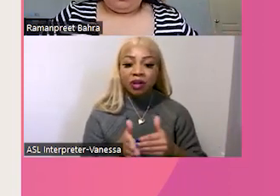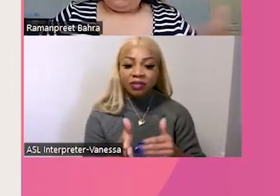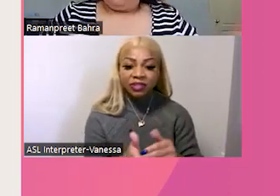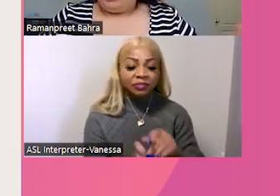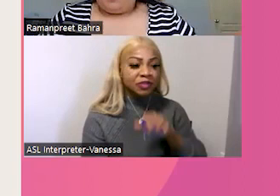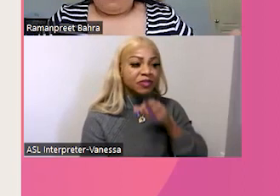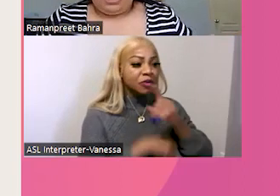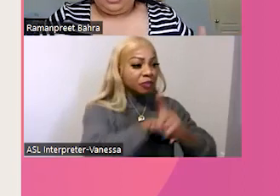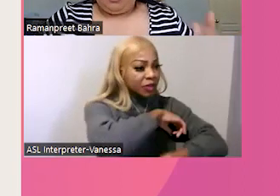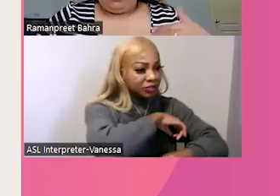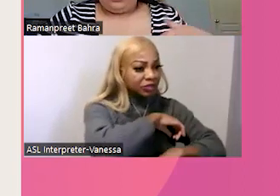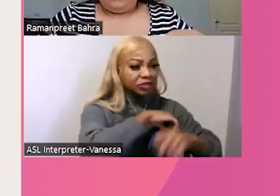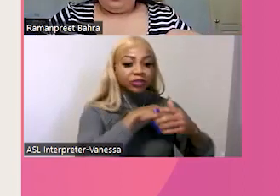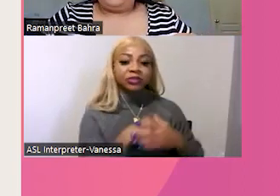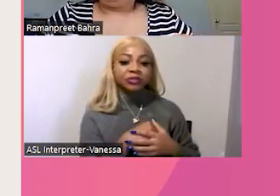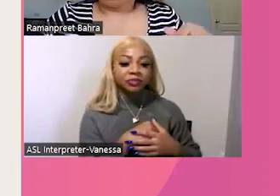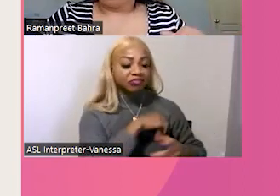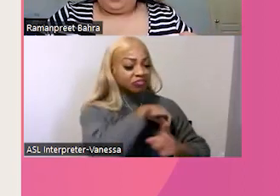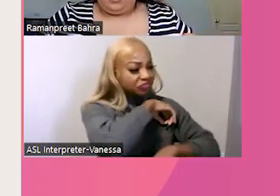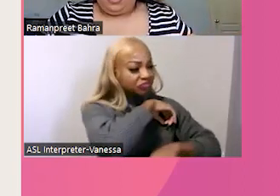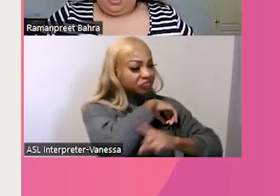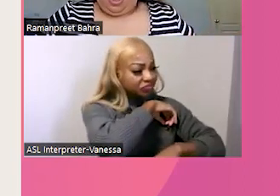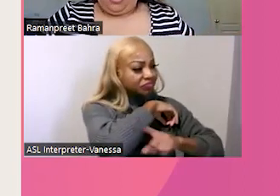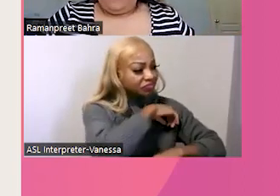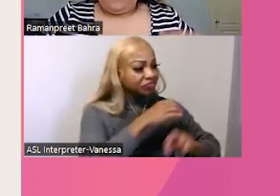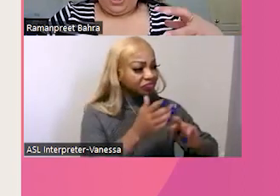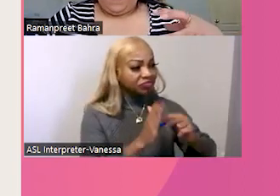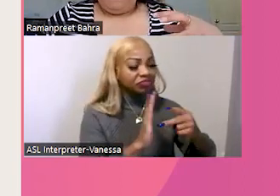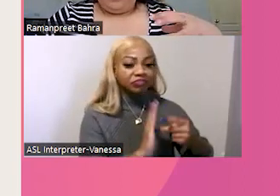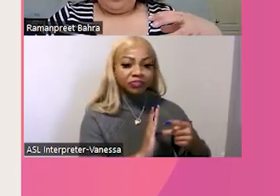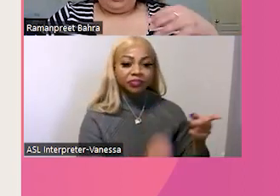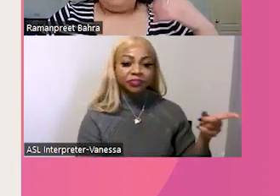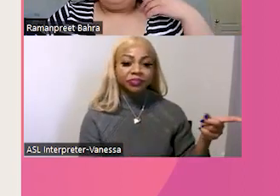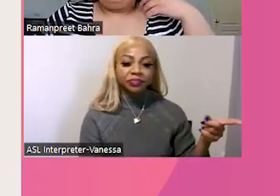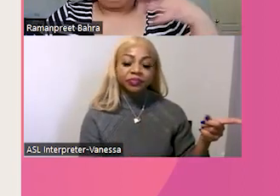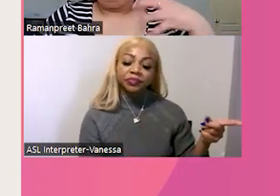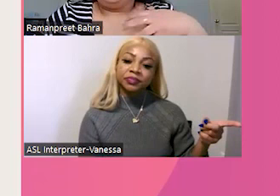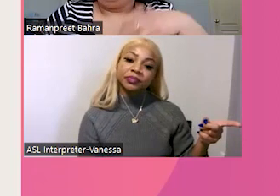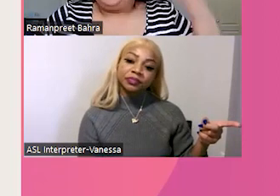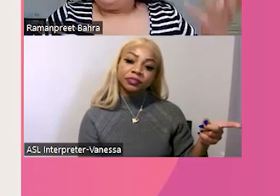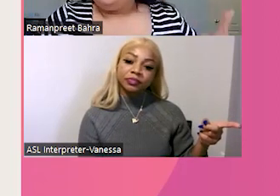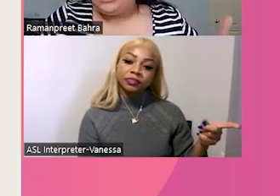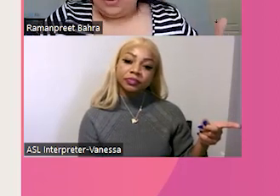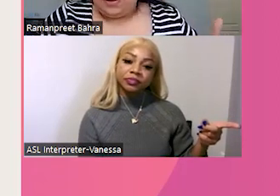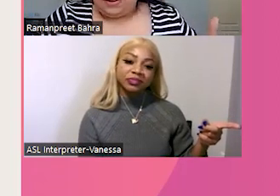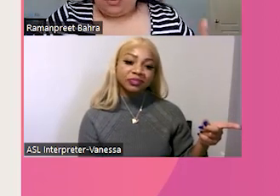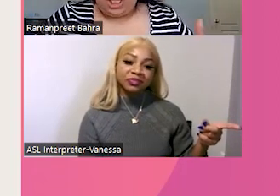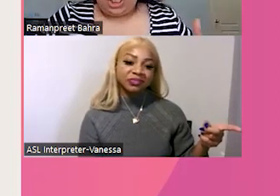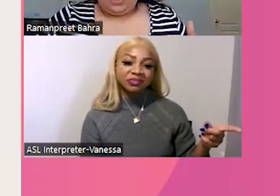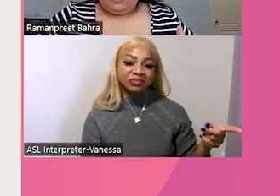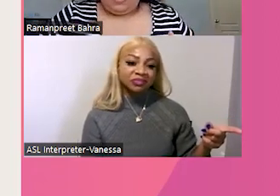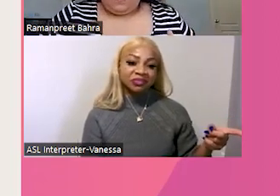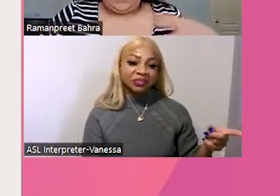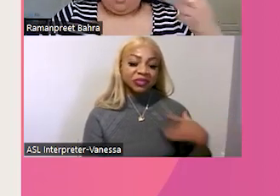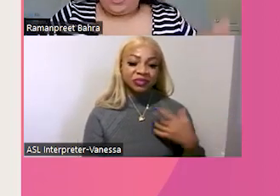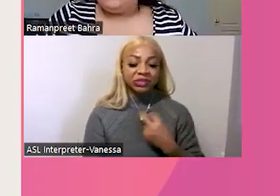punishments such as those shared by Riley are instilled with this idea of, this idea that she cannot leave these